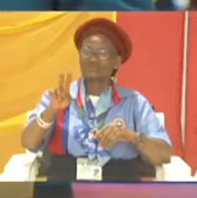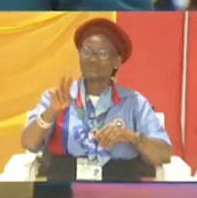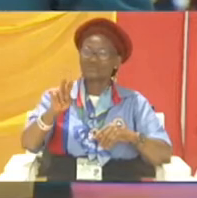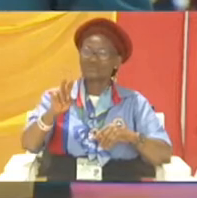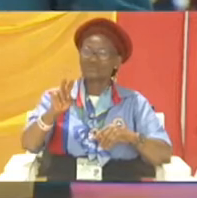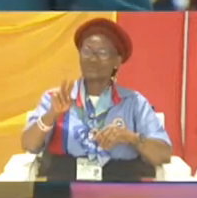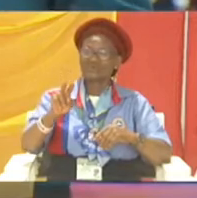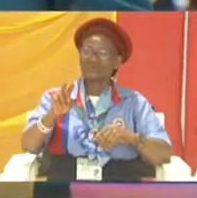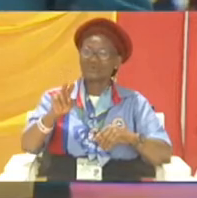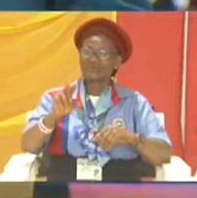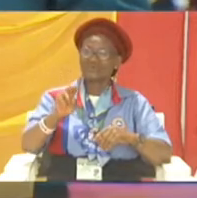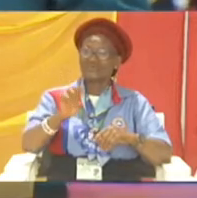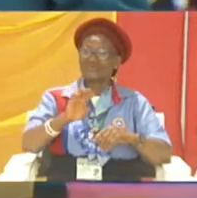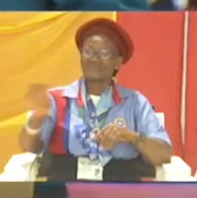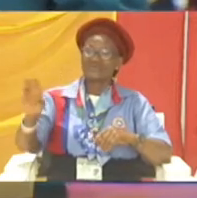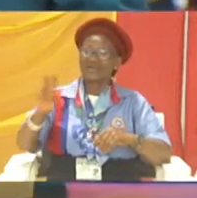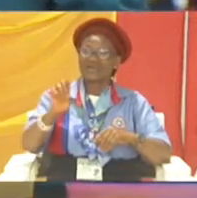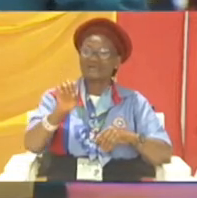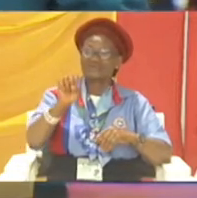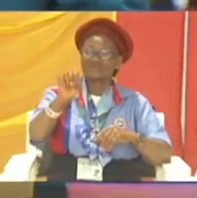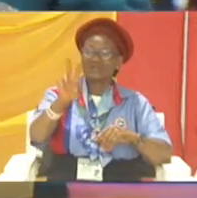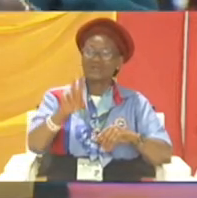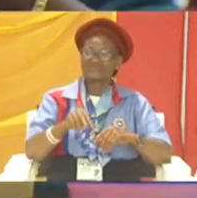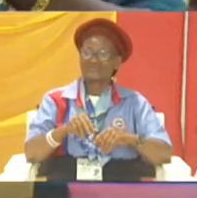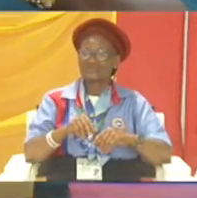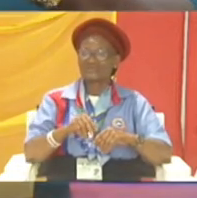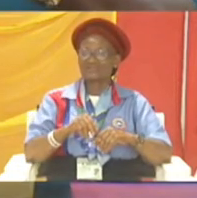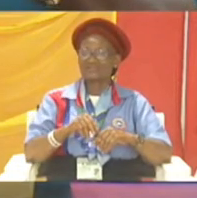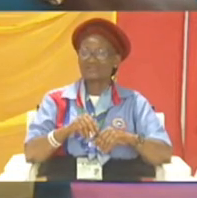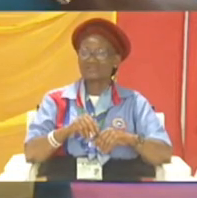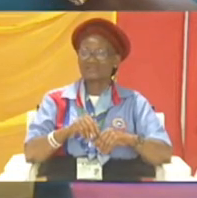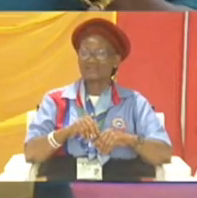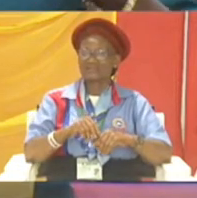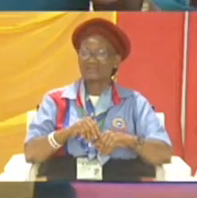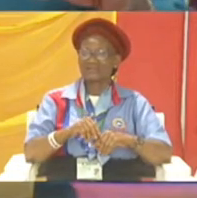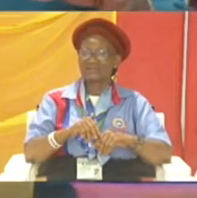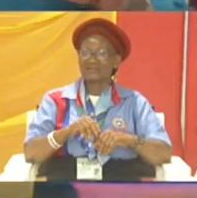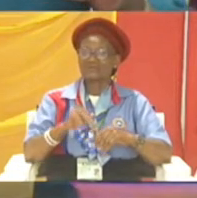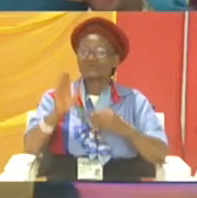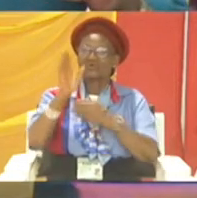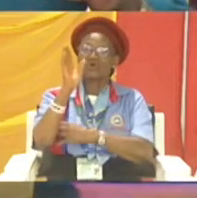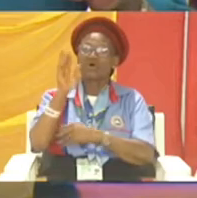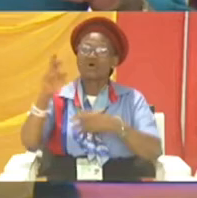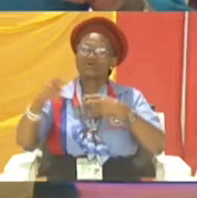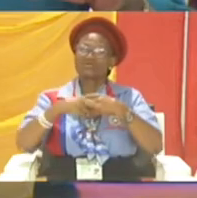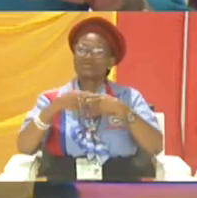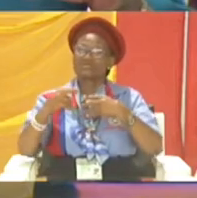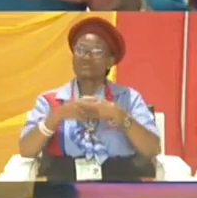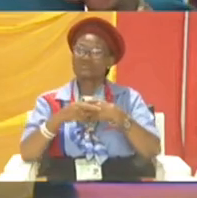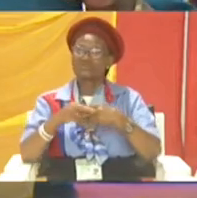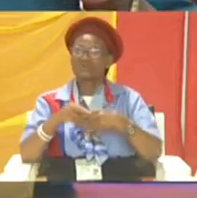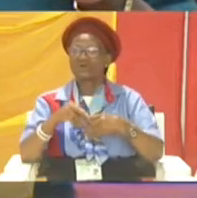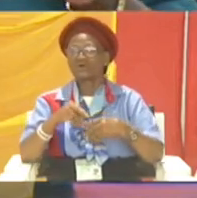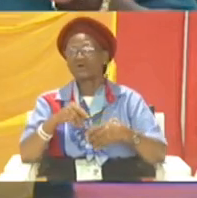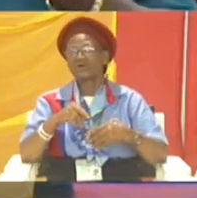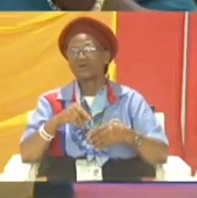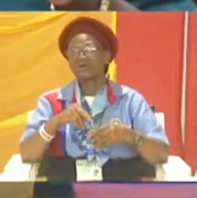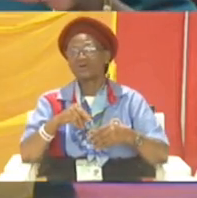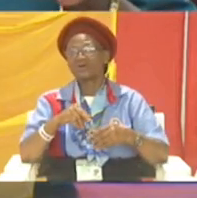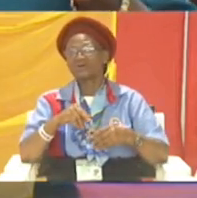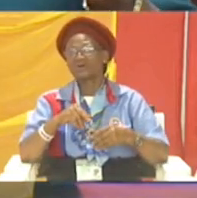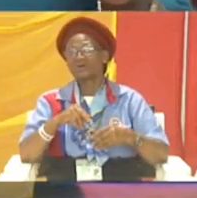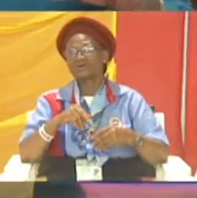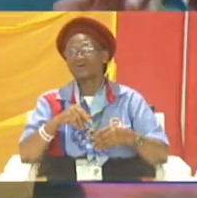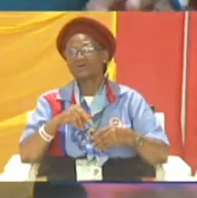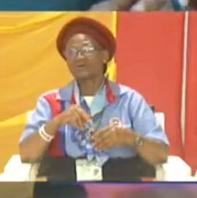22:42. Verse 12. God restored. And then he